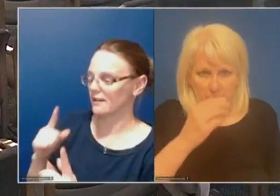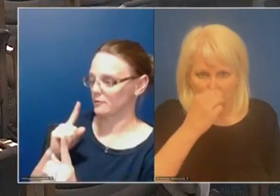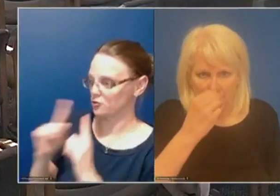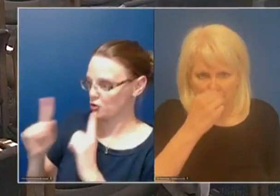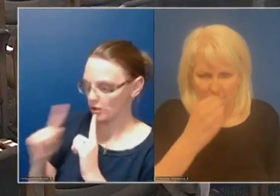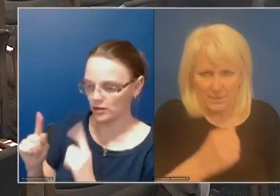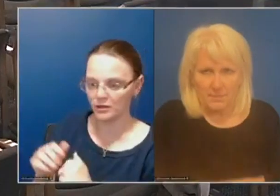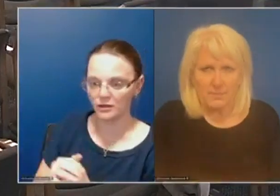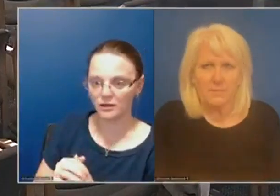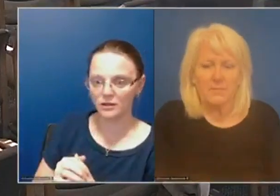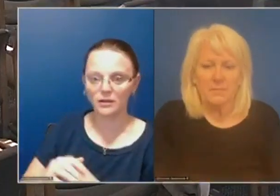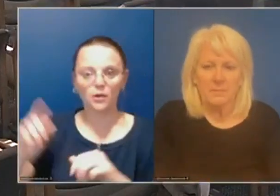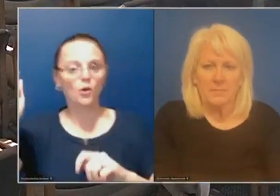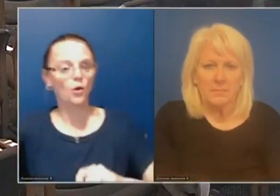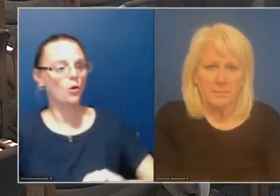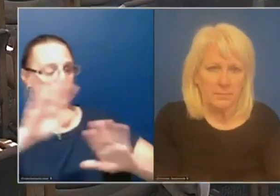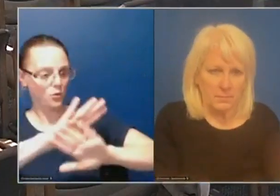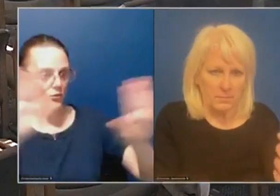to the order. doctors.